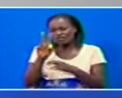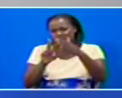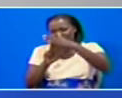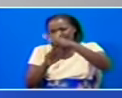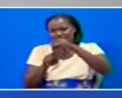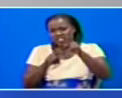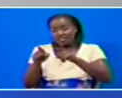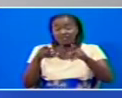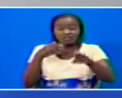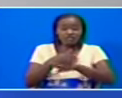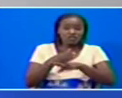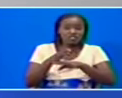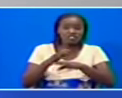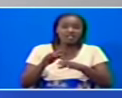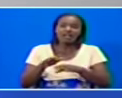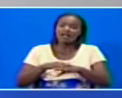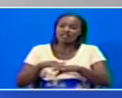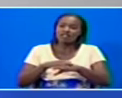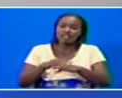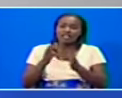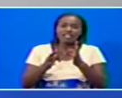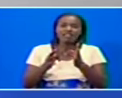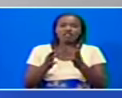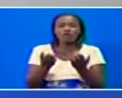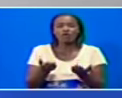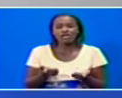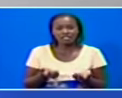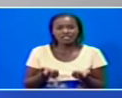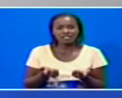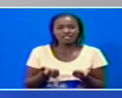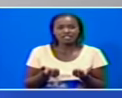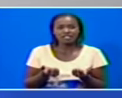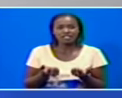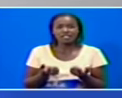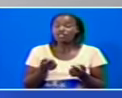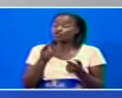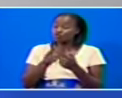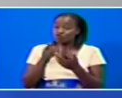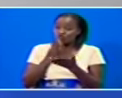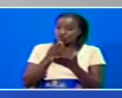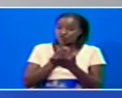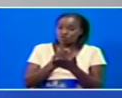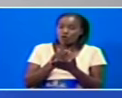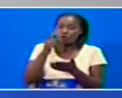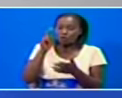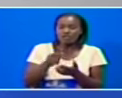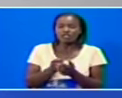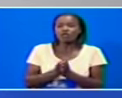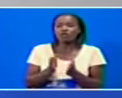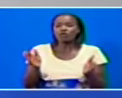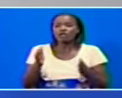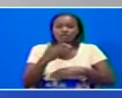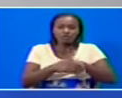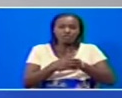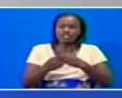to go to 25 countries, right? So if you needed proof that we actually need to open up our borders, we need to talk to each